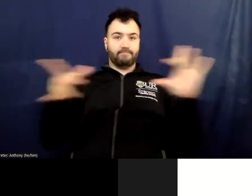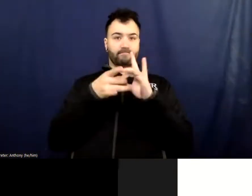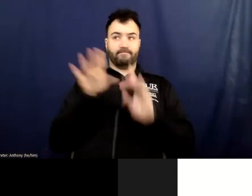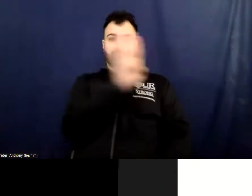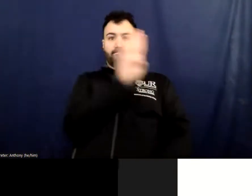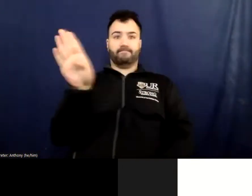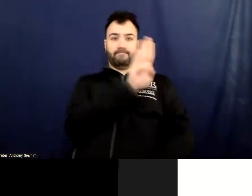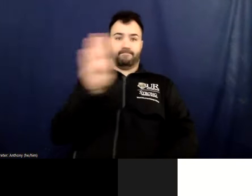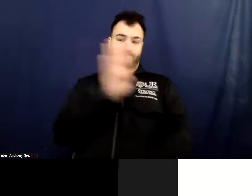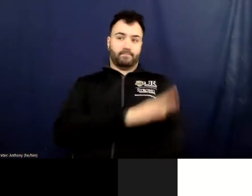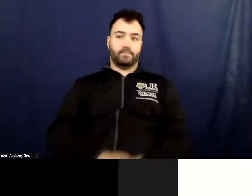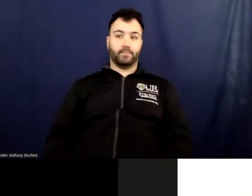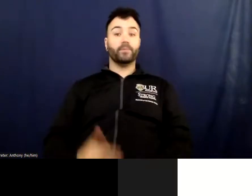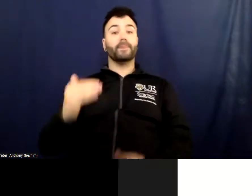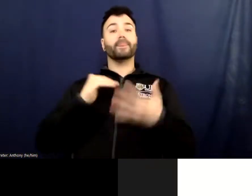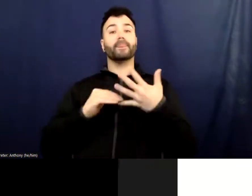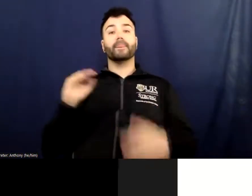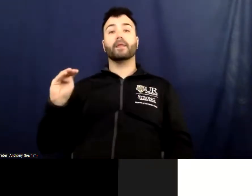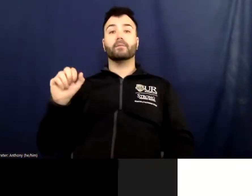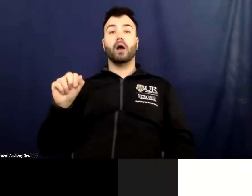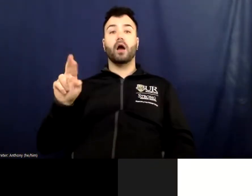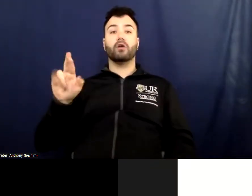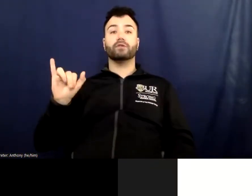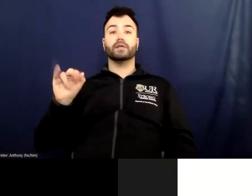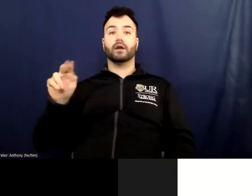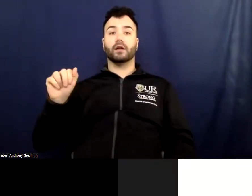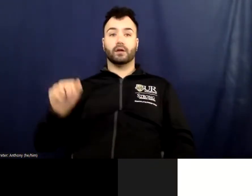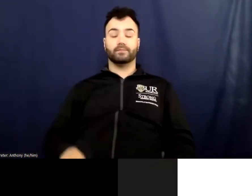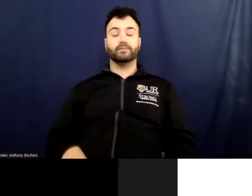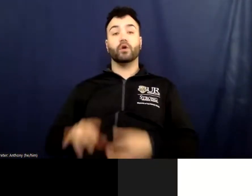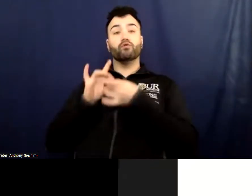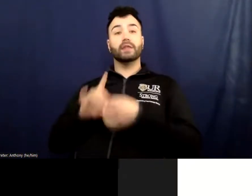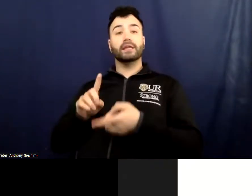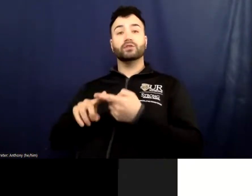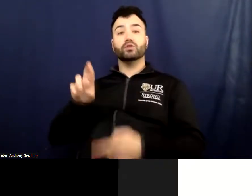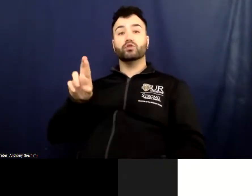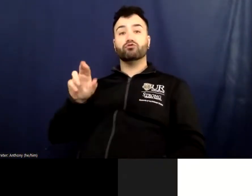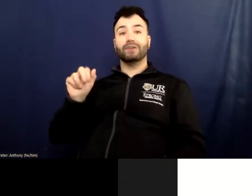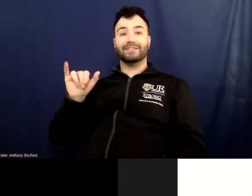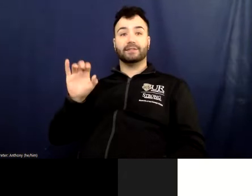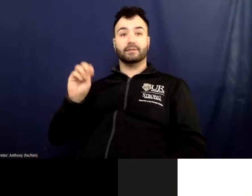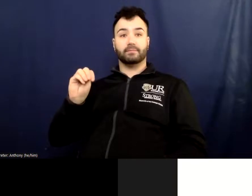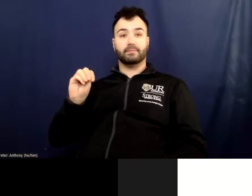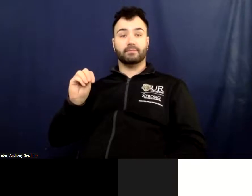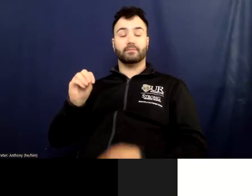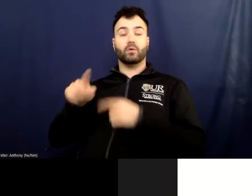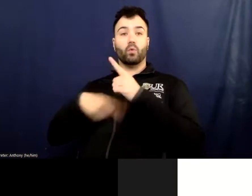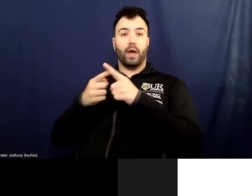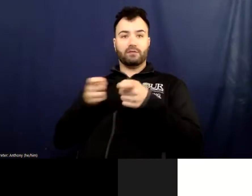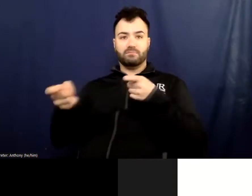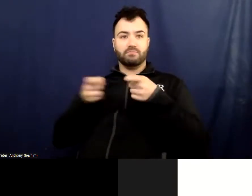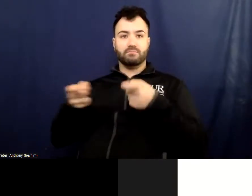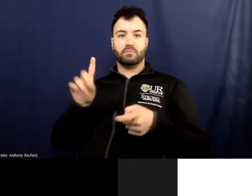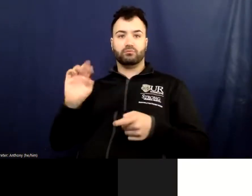Mariana. In your opinion, what explains the racial disparities in drug policing? Well, I can answer